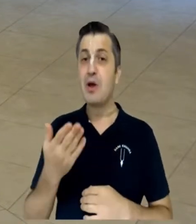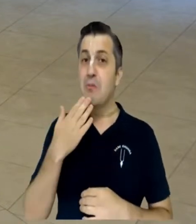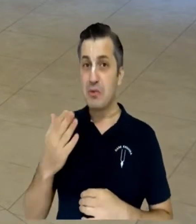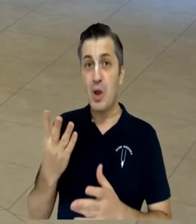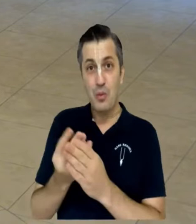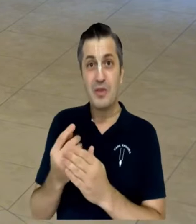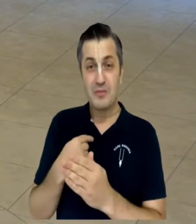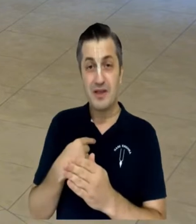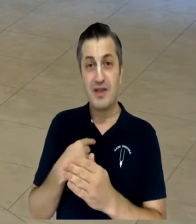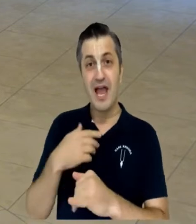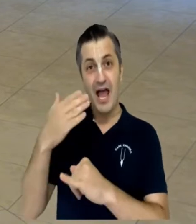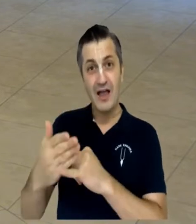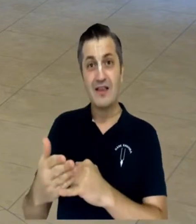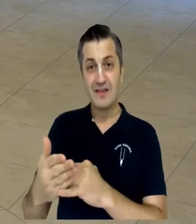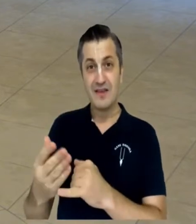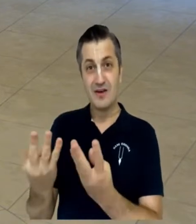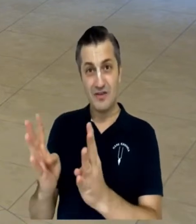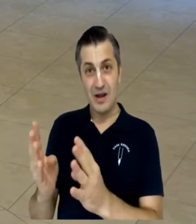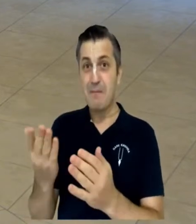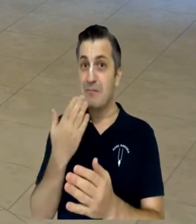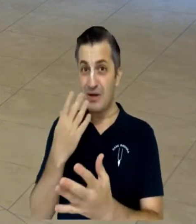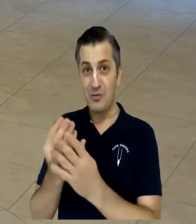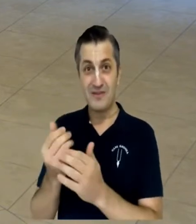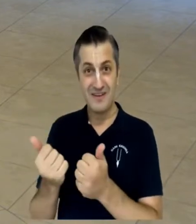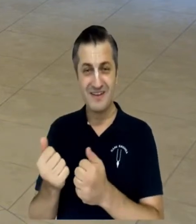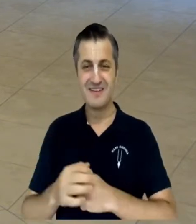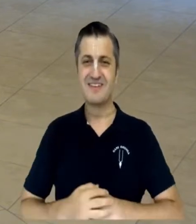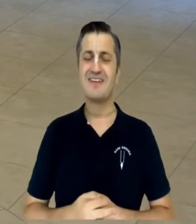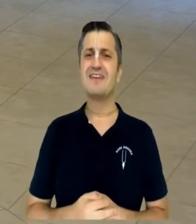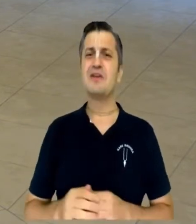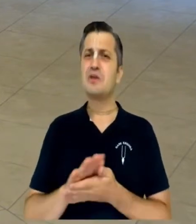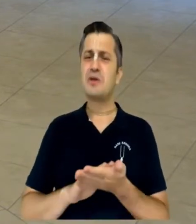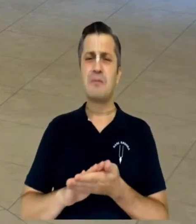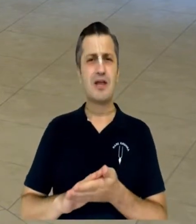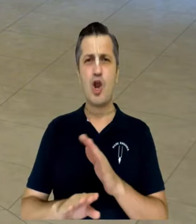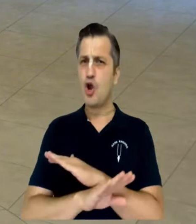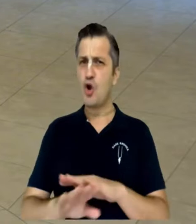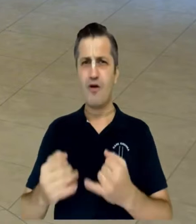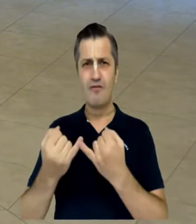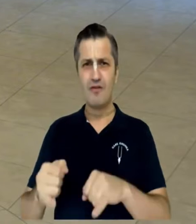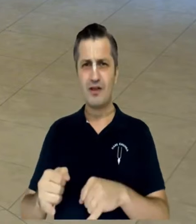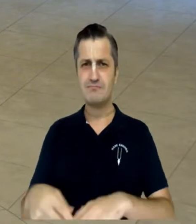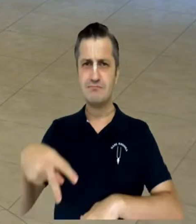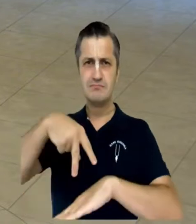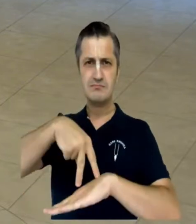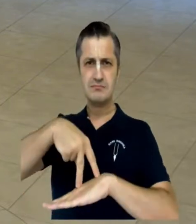thing. Okay. So infallible. When we speak about